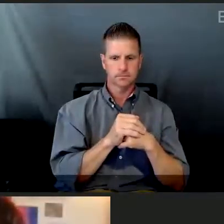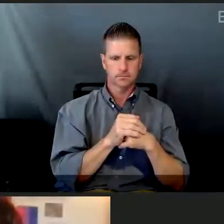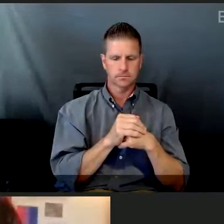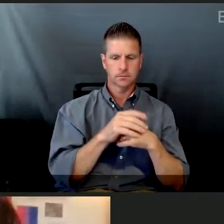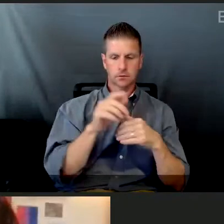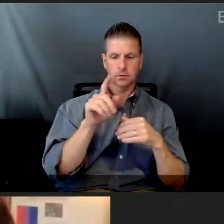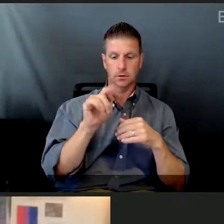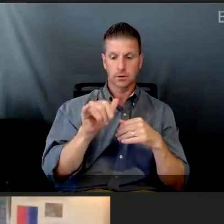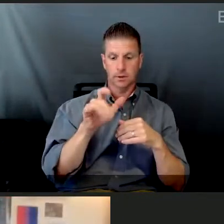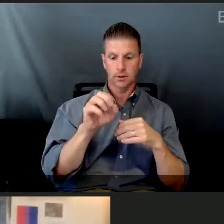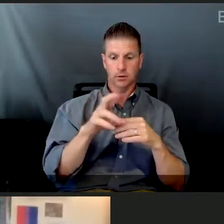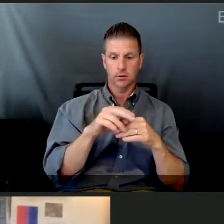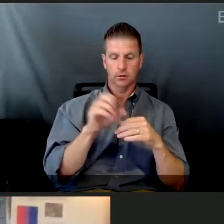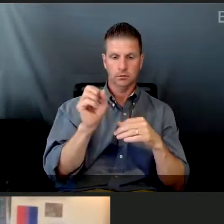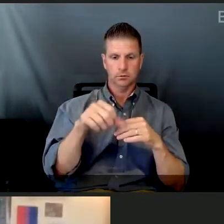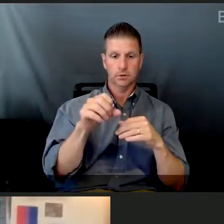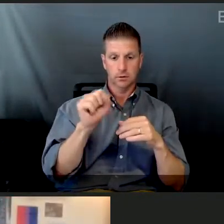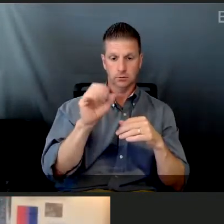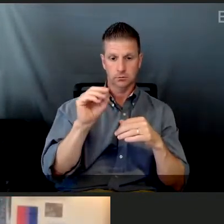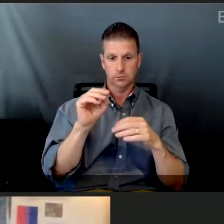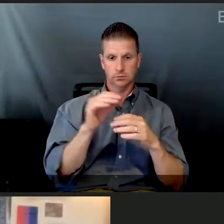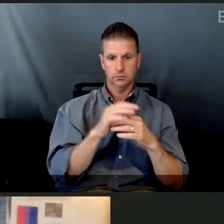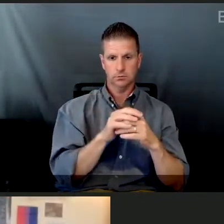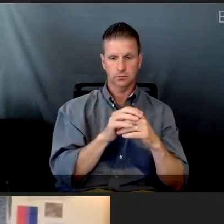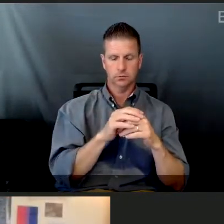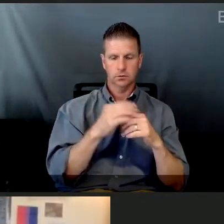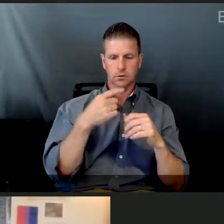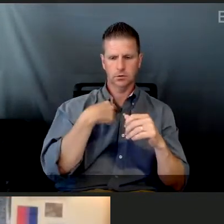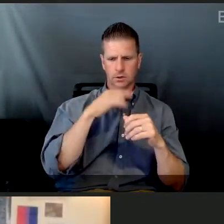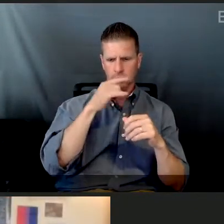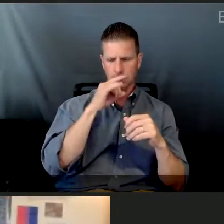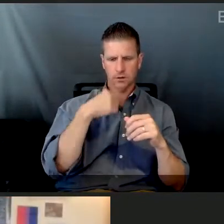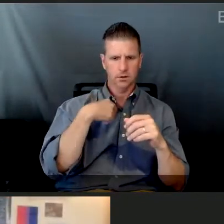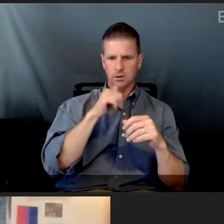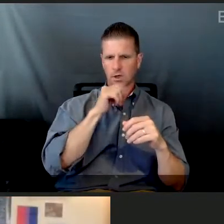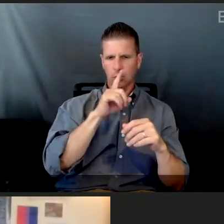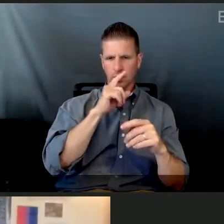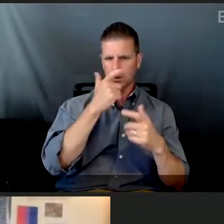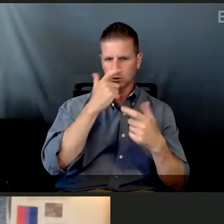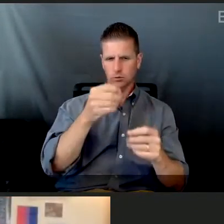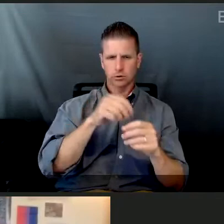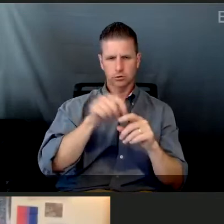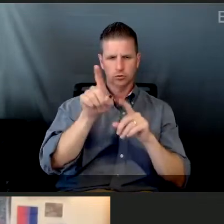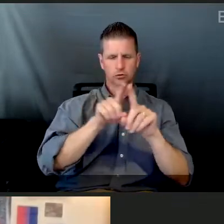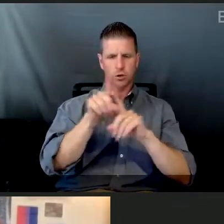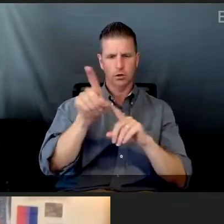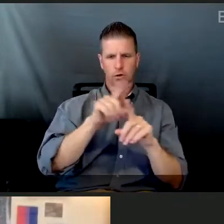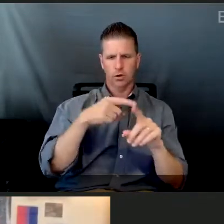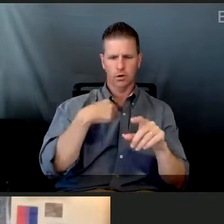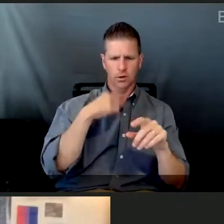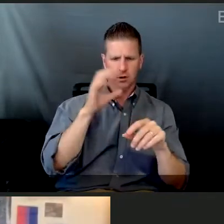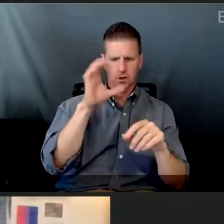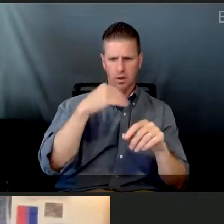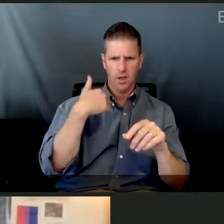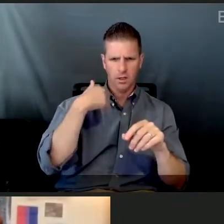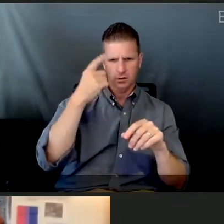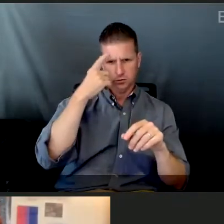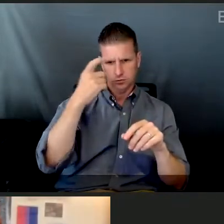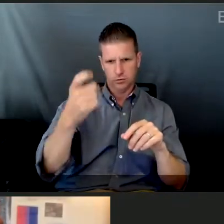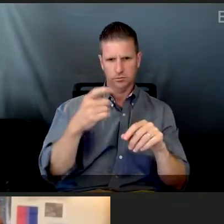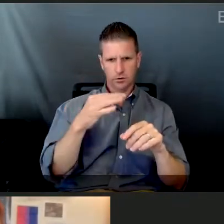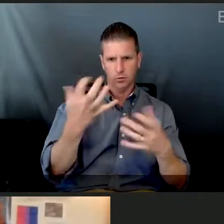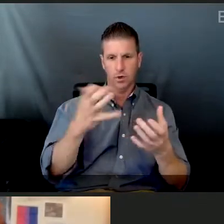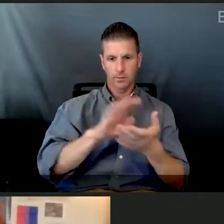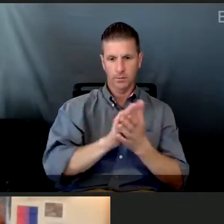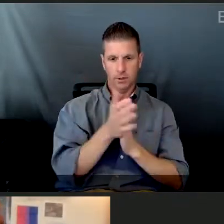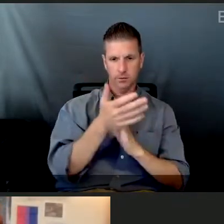Taylor? Yeah. So when I was a kid, I actually wasn't very interested in astronomy. I very oddly had a dream of wanting to become